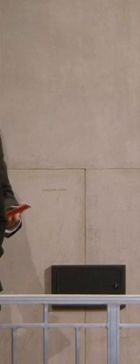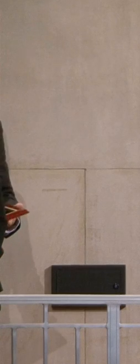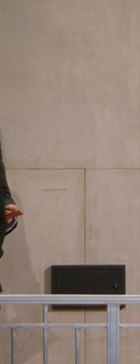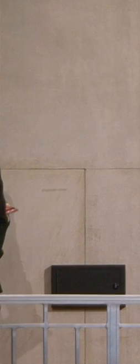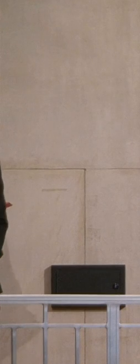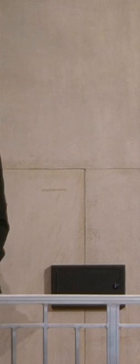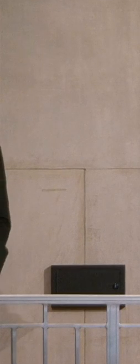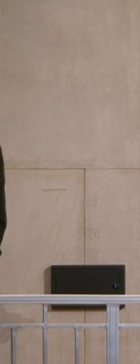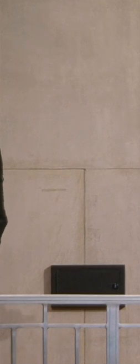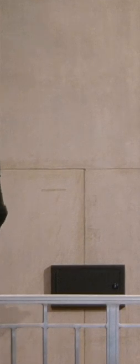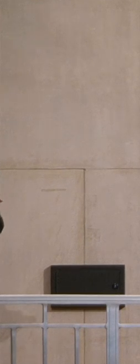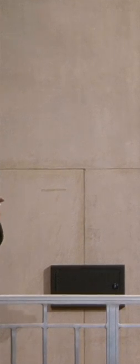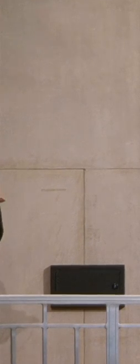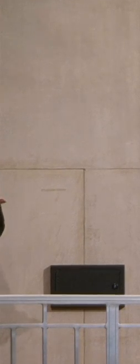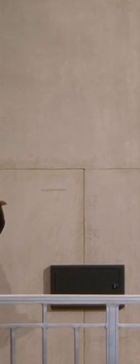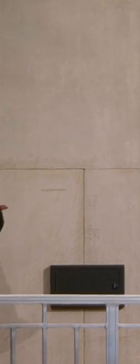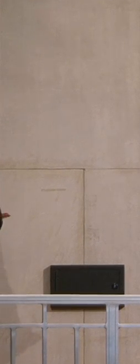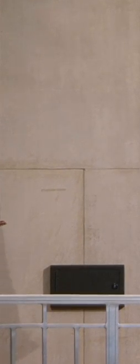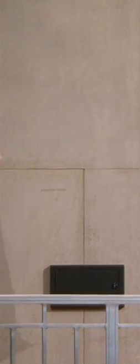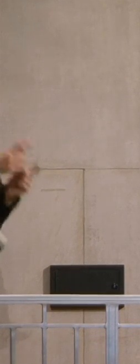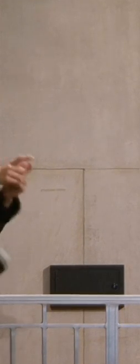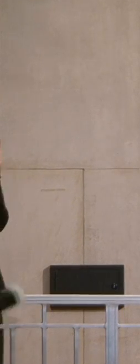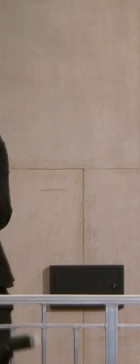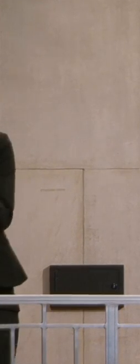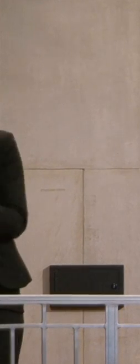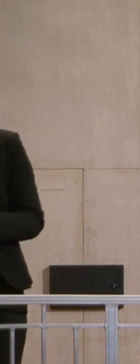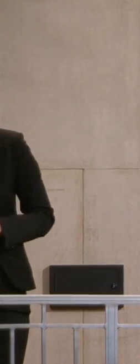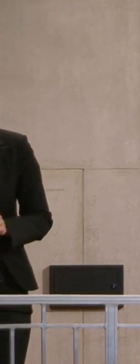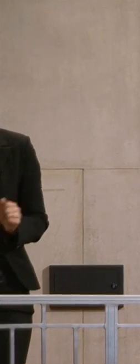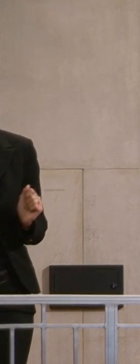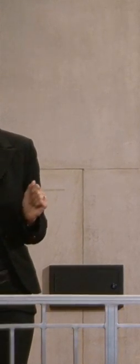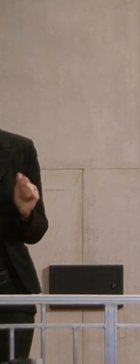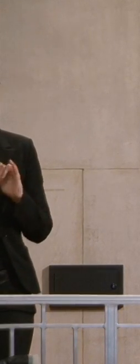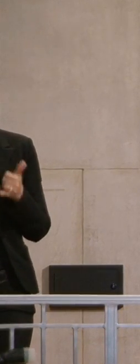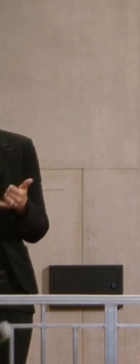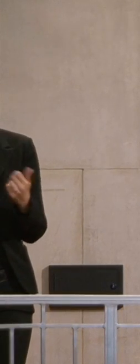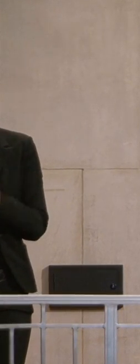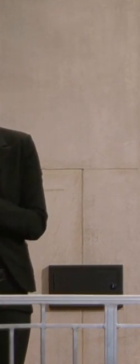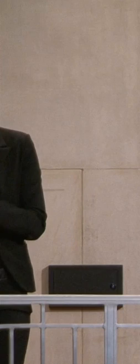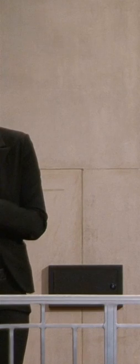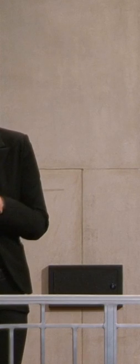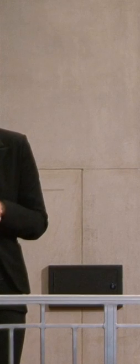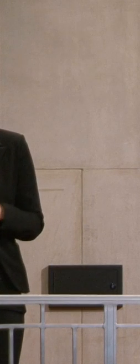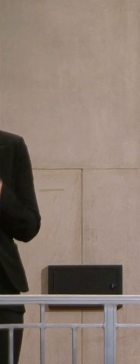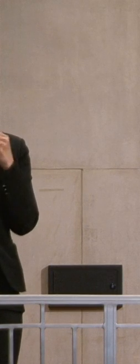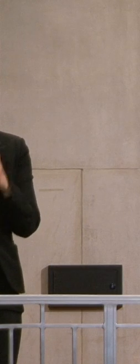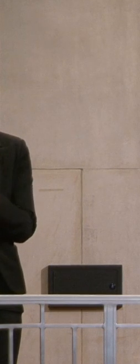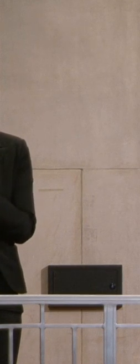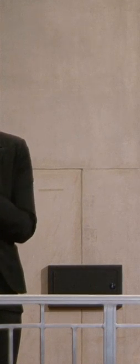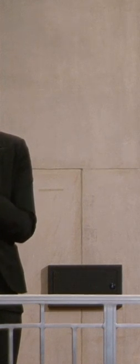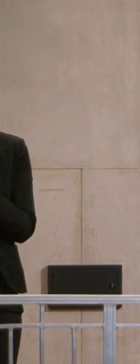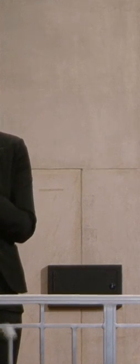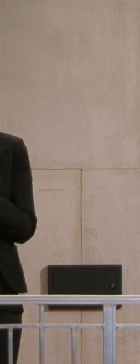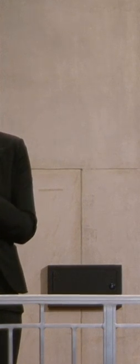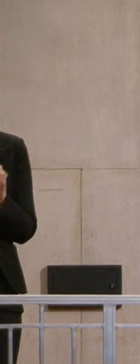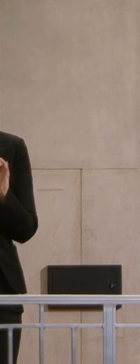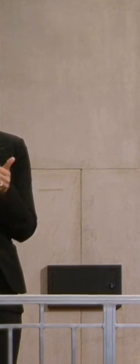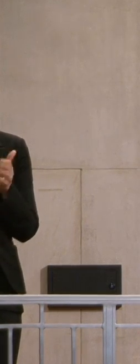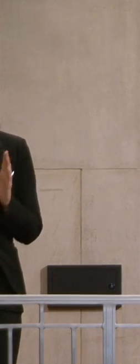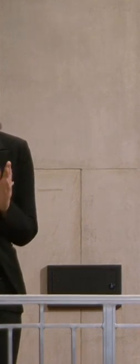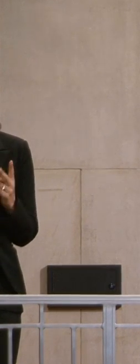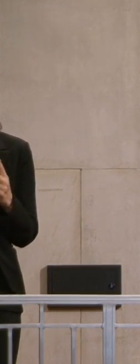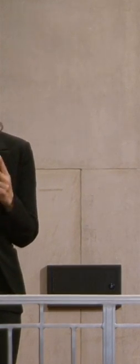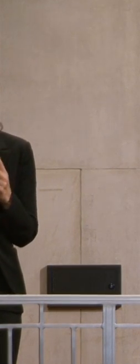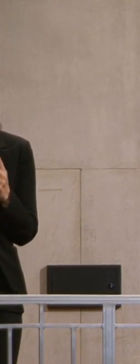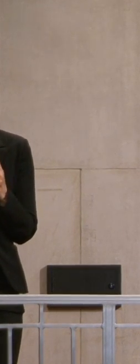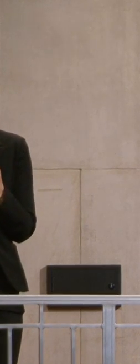It is my great honor to present our annual DOJ Pride Awards this morning. This year's awardees are two exceptionally dedicated individuals whom